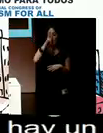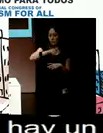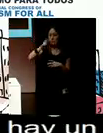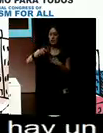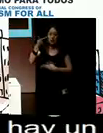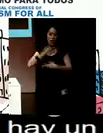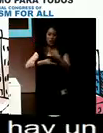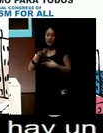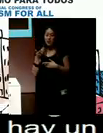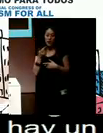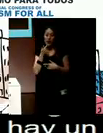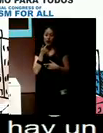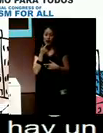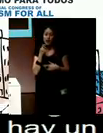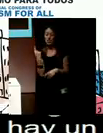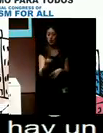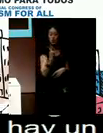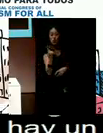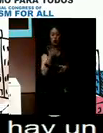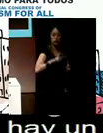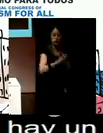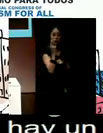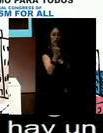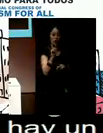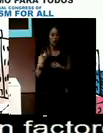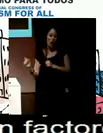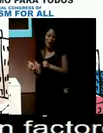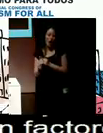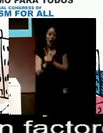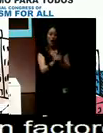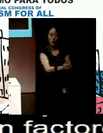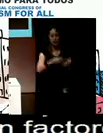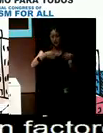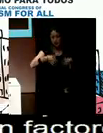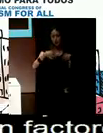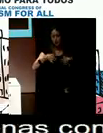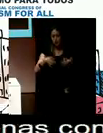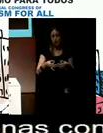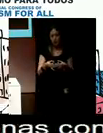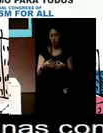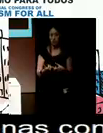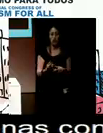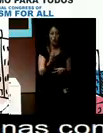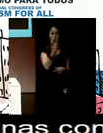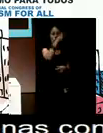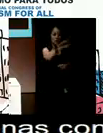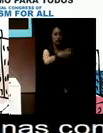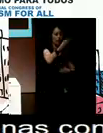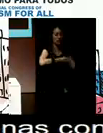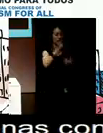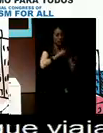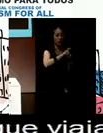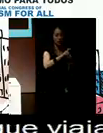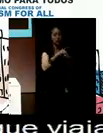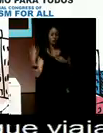They travel in company. It is said that for every person with a disability, you